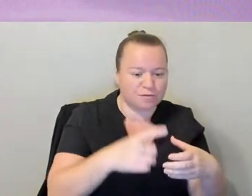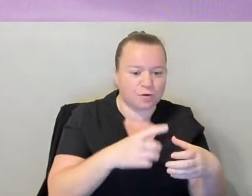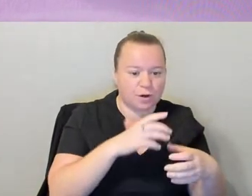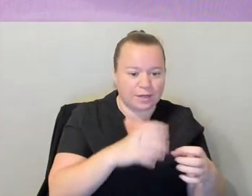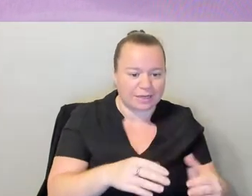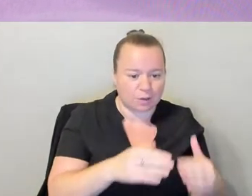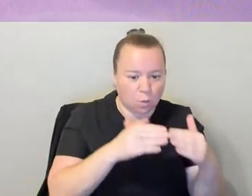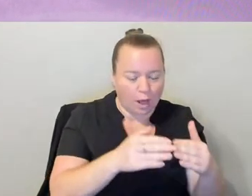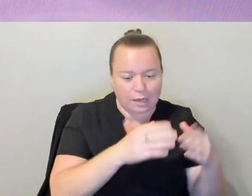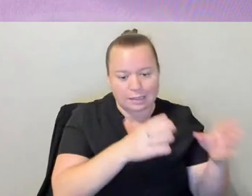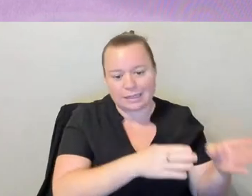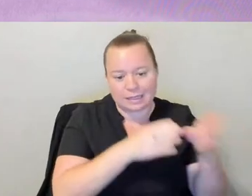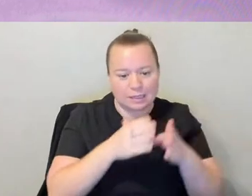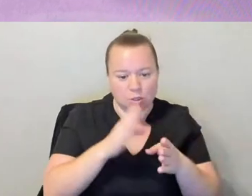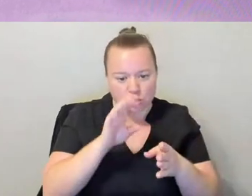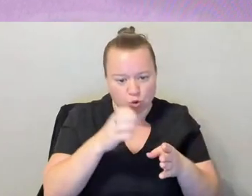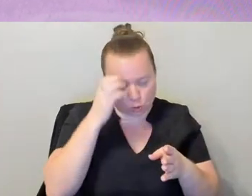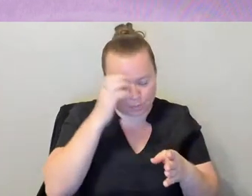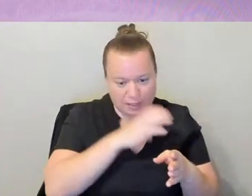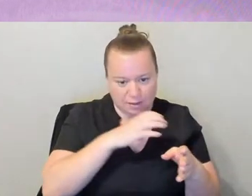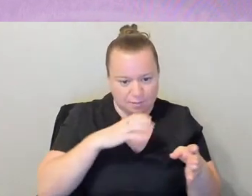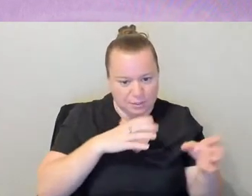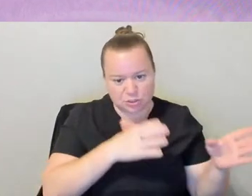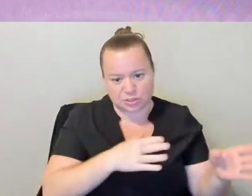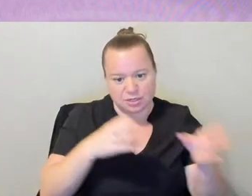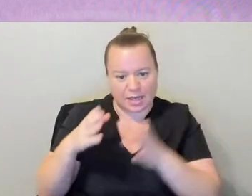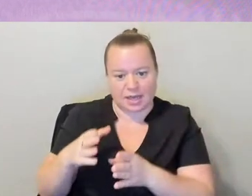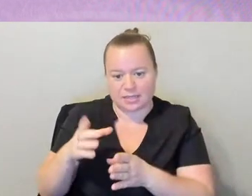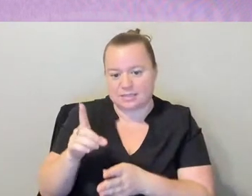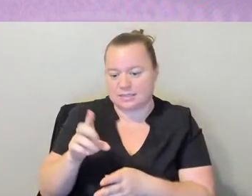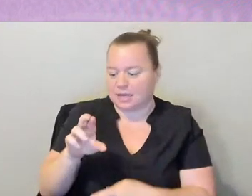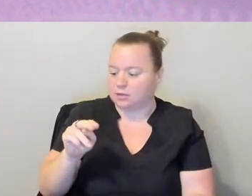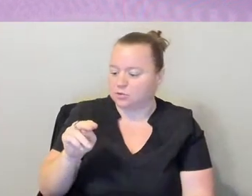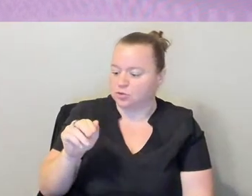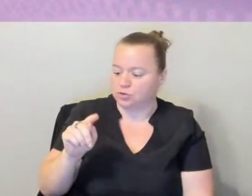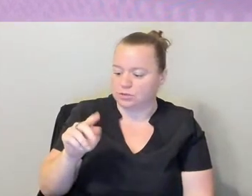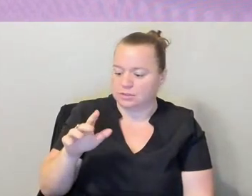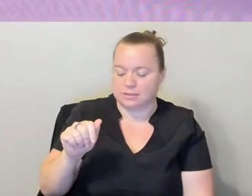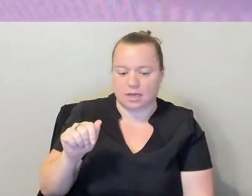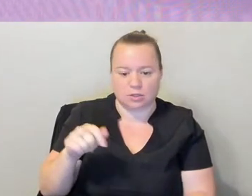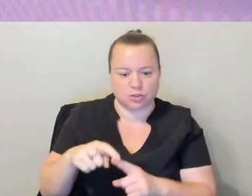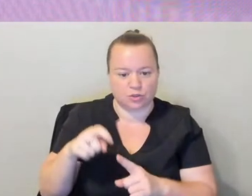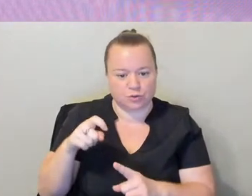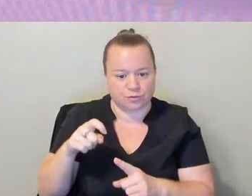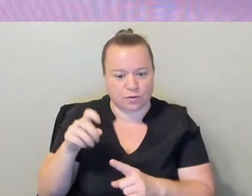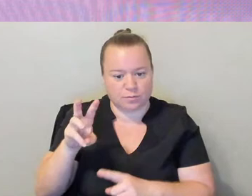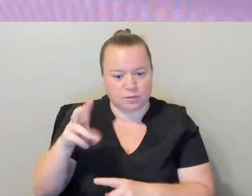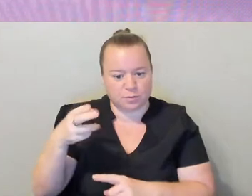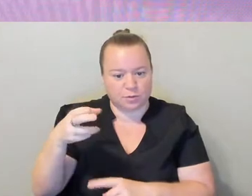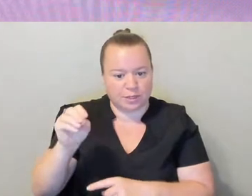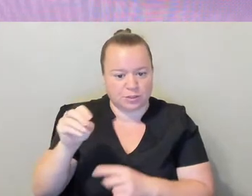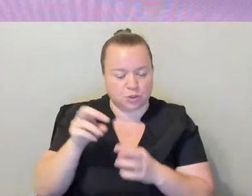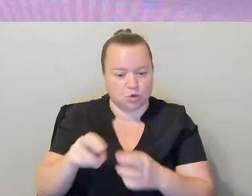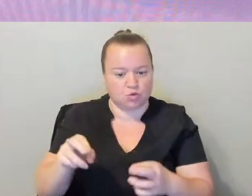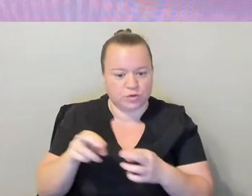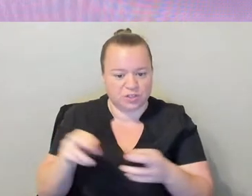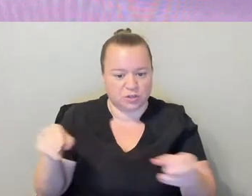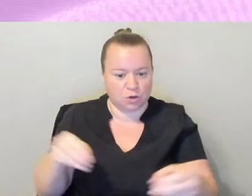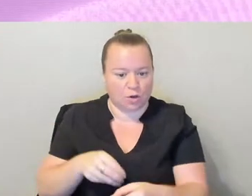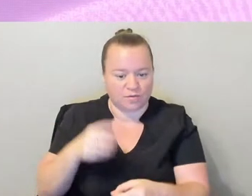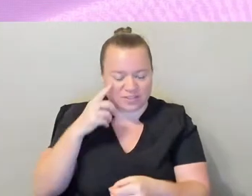Fernandez from the European Commission, and to Dr. Natasha Azapardi Muscat from the WHO Regional Office for